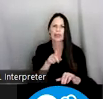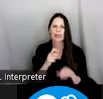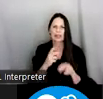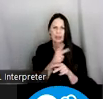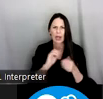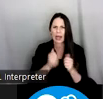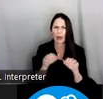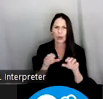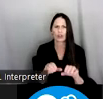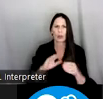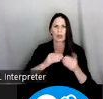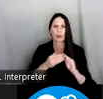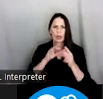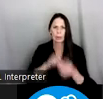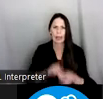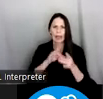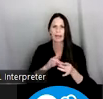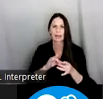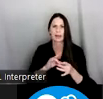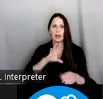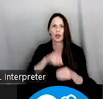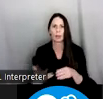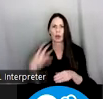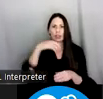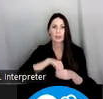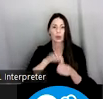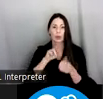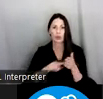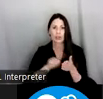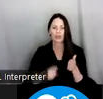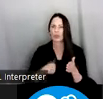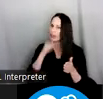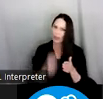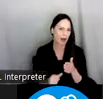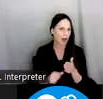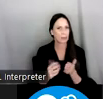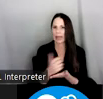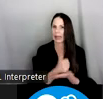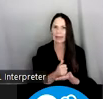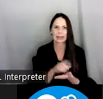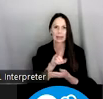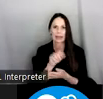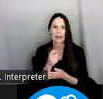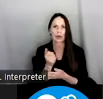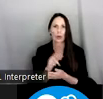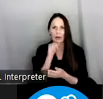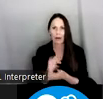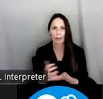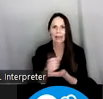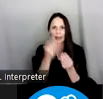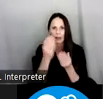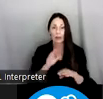community-based participatory research. We should not be collecting data. We should not be collecting information on communities or community